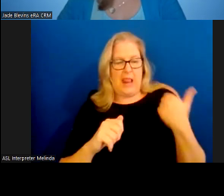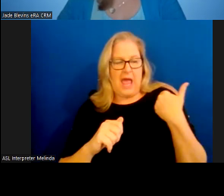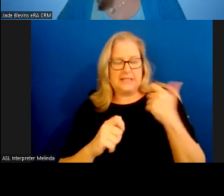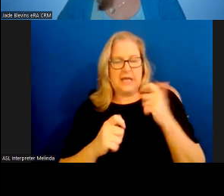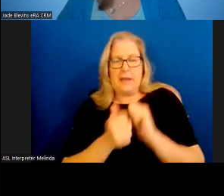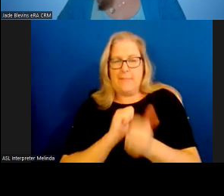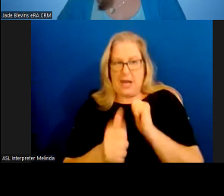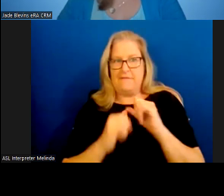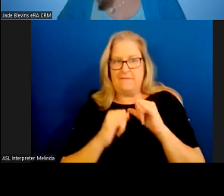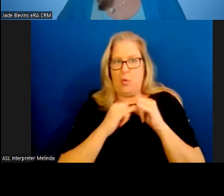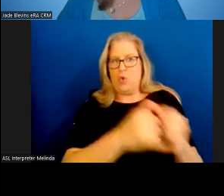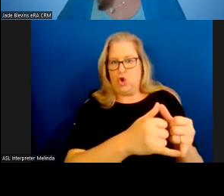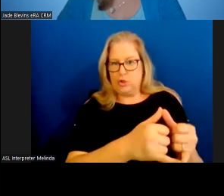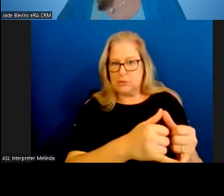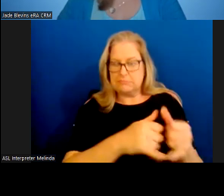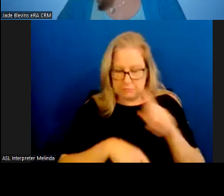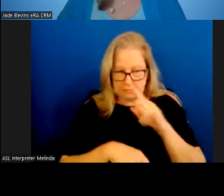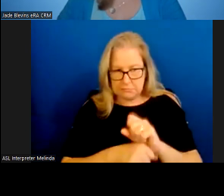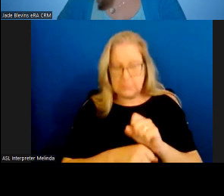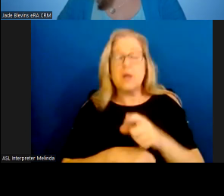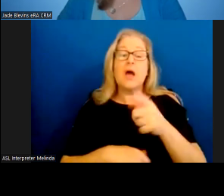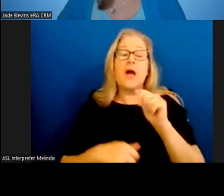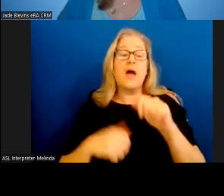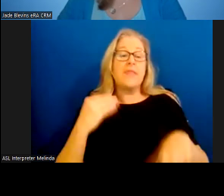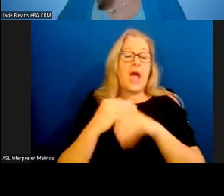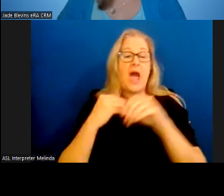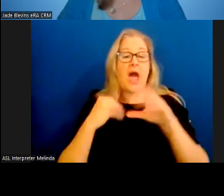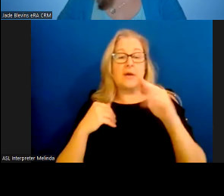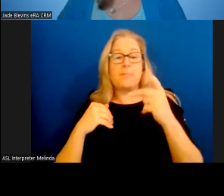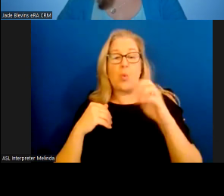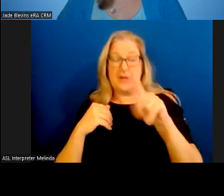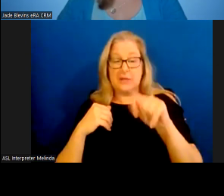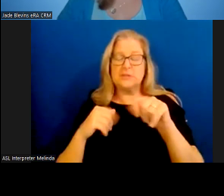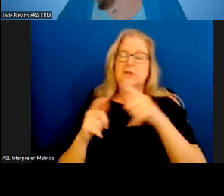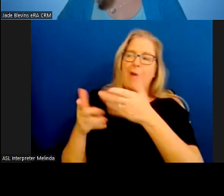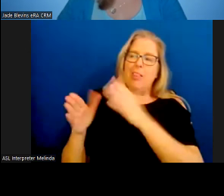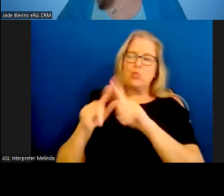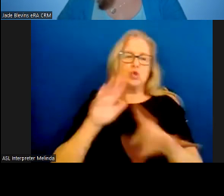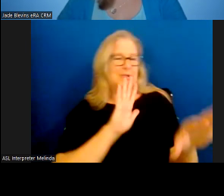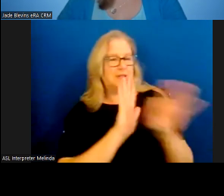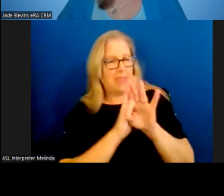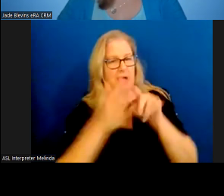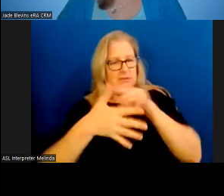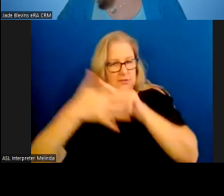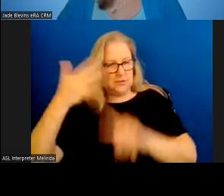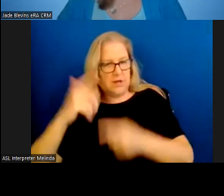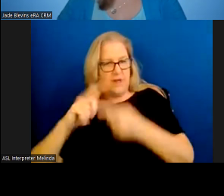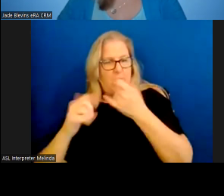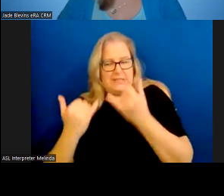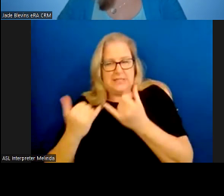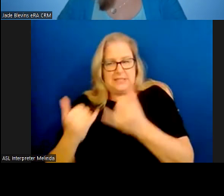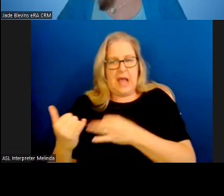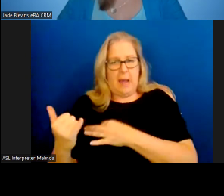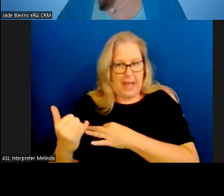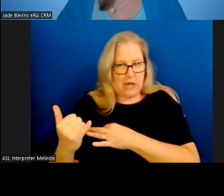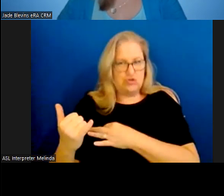that was awarded. The Add Component button is going to allow you to select the components from the existing application components list